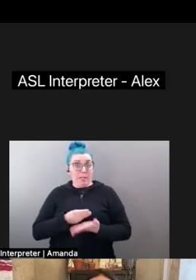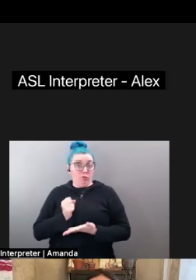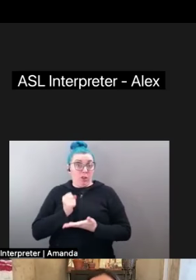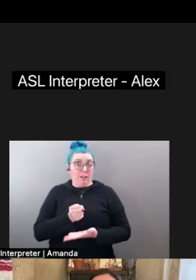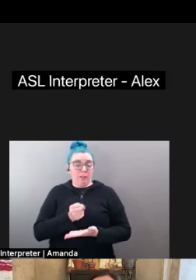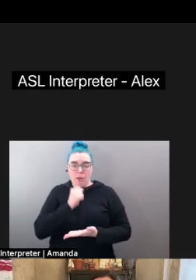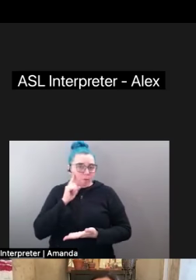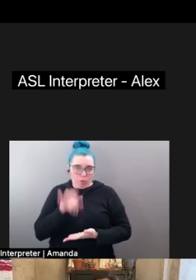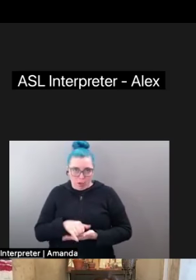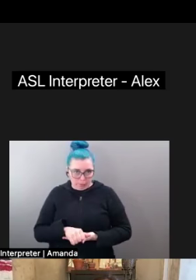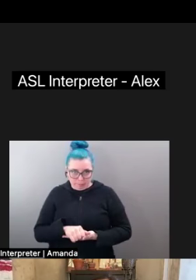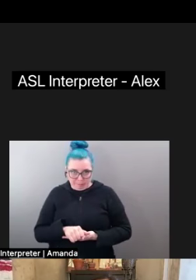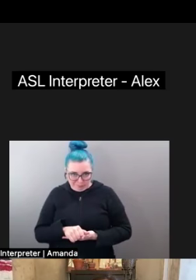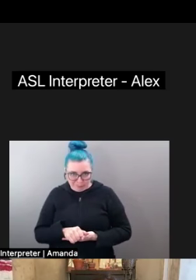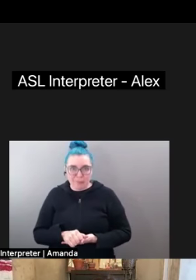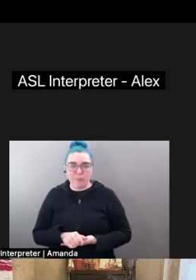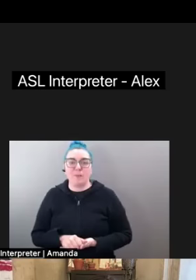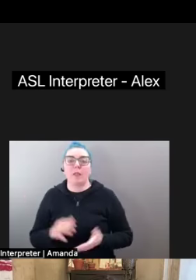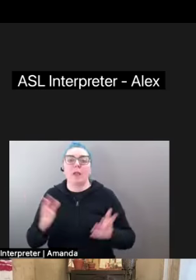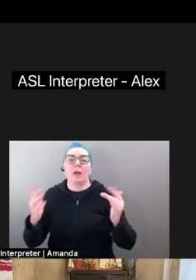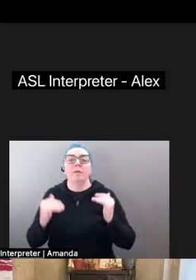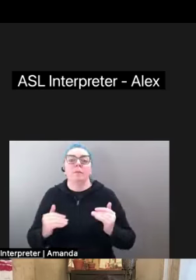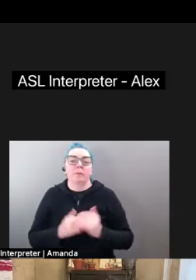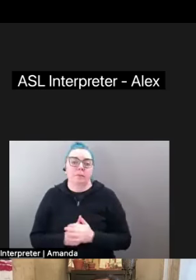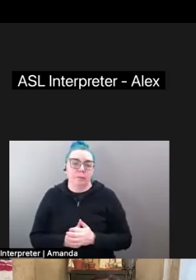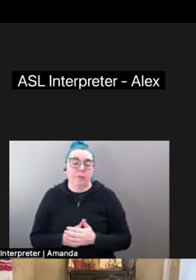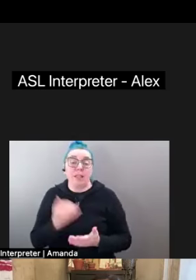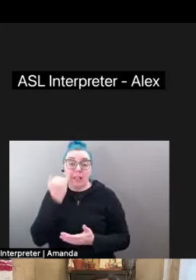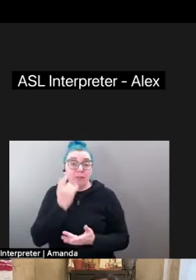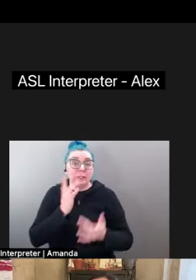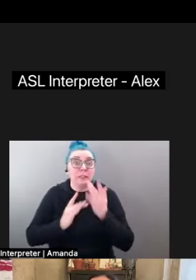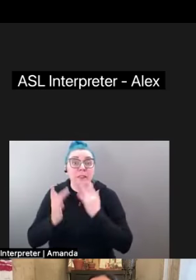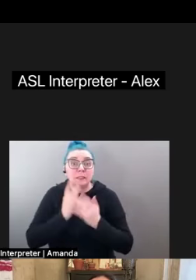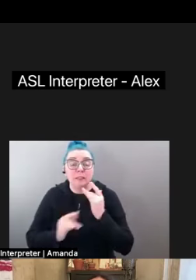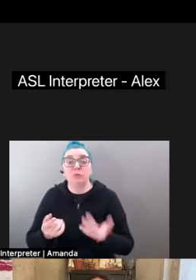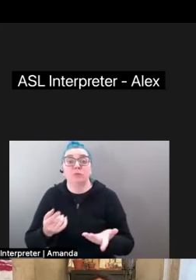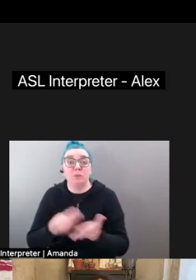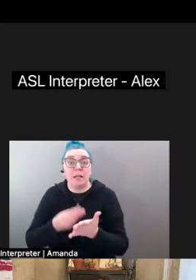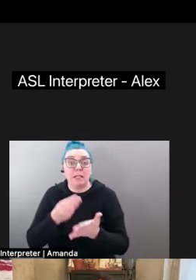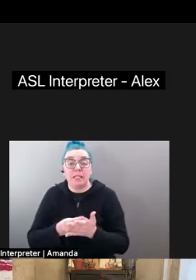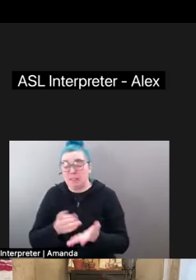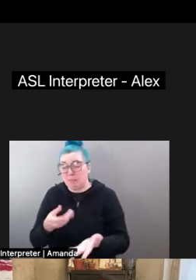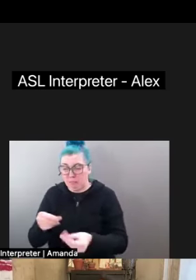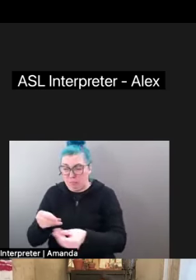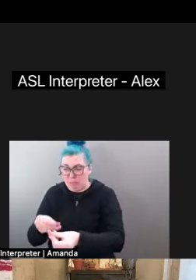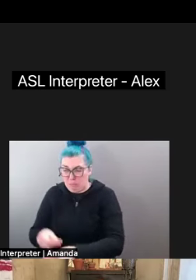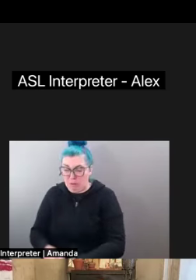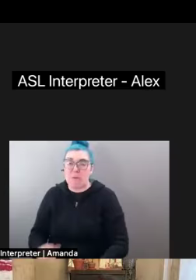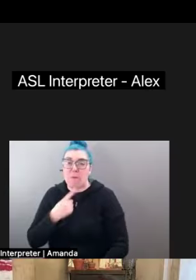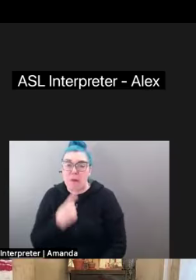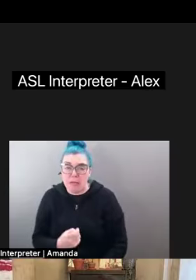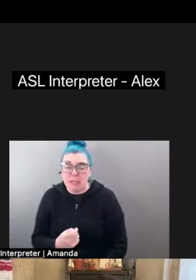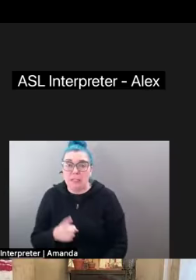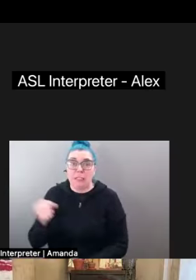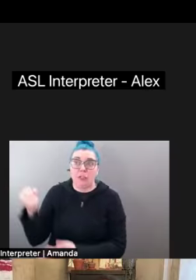Additionally, fundraising or recovering the costs of an applicant's financial deficits is ineligible, as well as programs or services delivered by